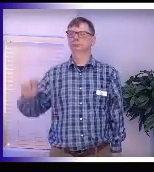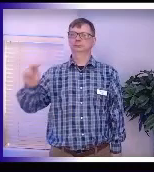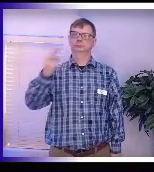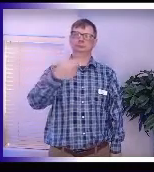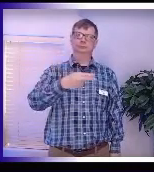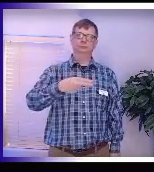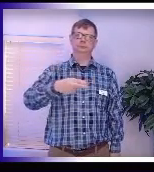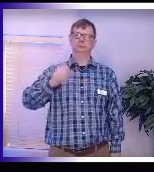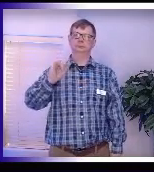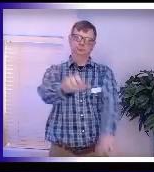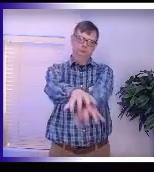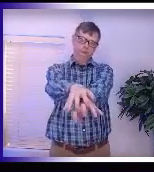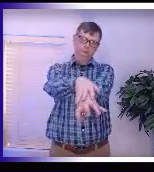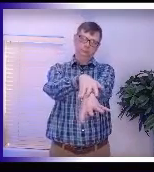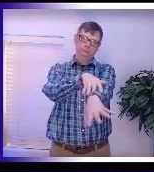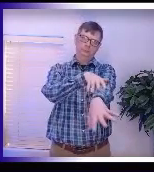And gently